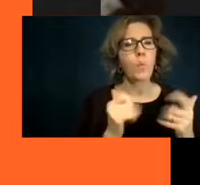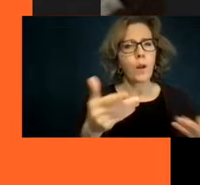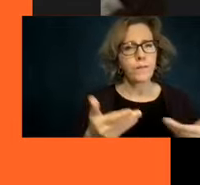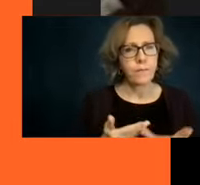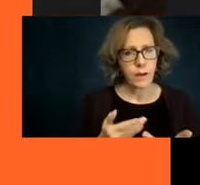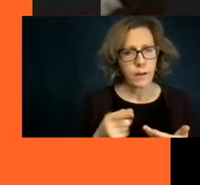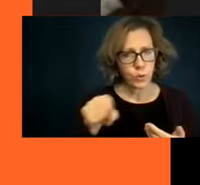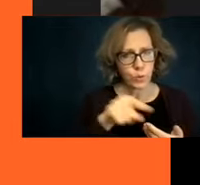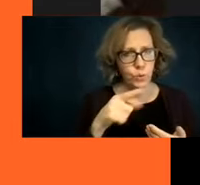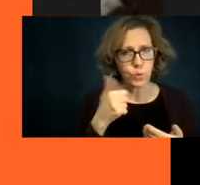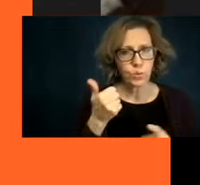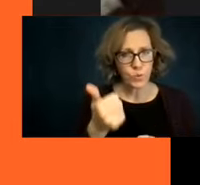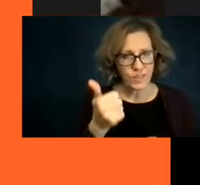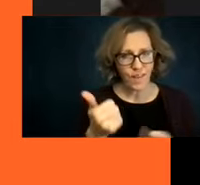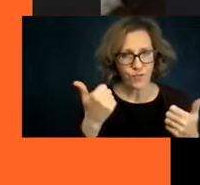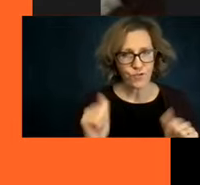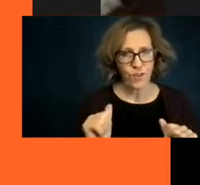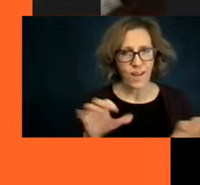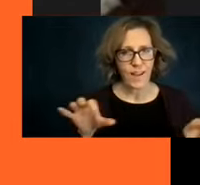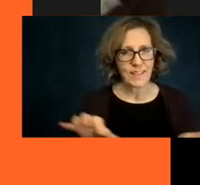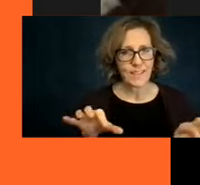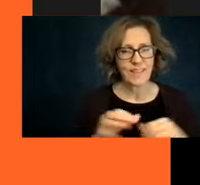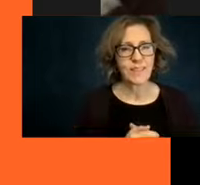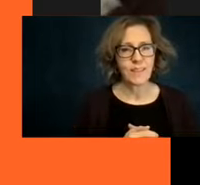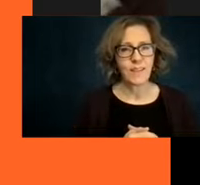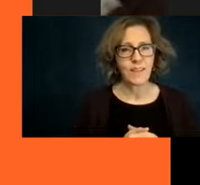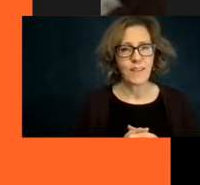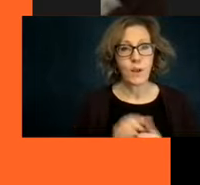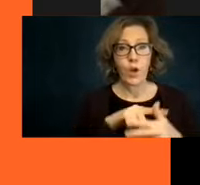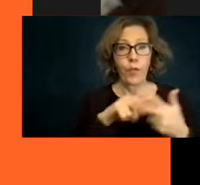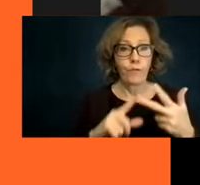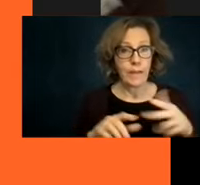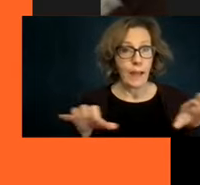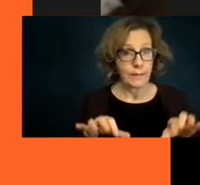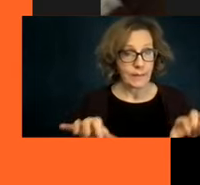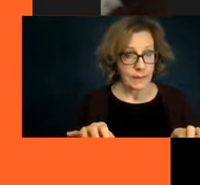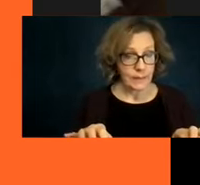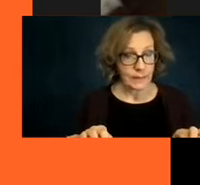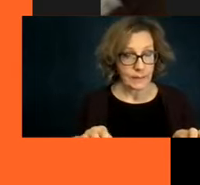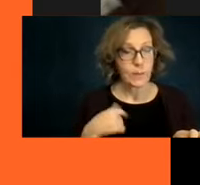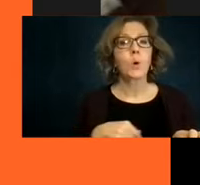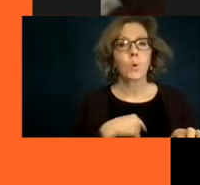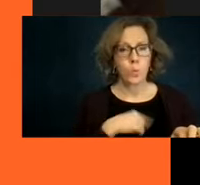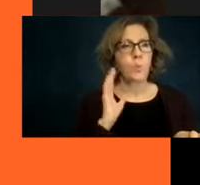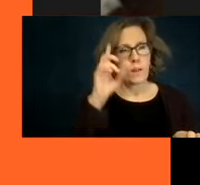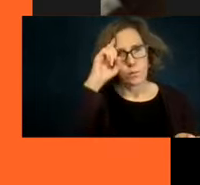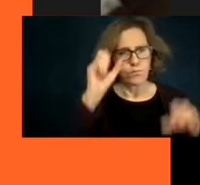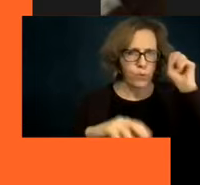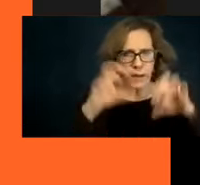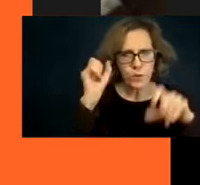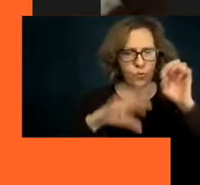our activities. All three activities, we will be brainstorming about the same